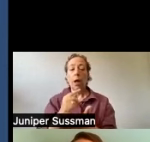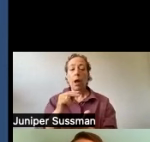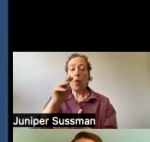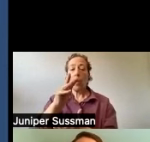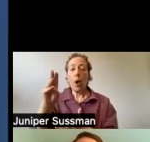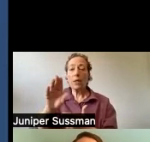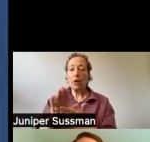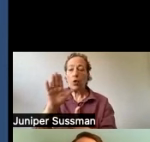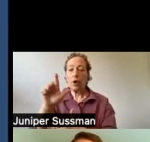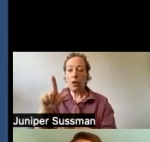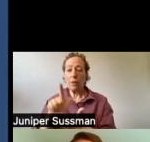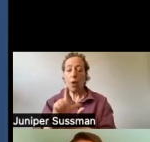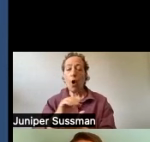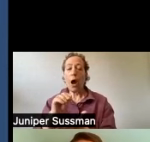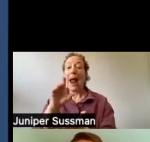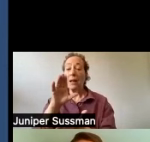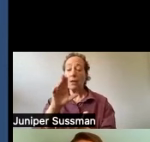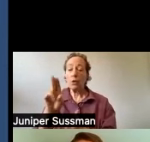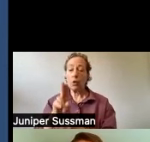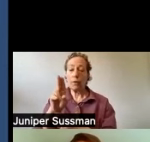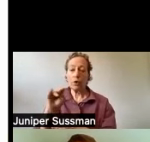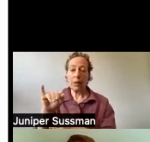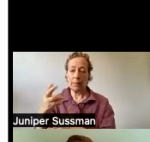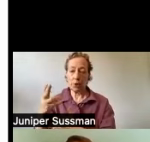Law and the University of Michigan.